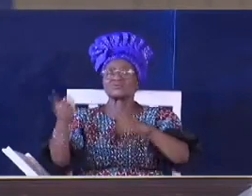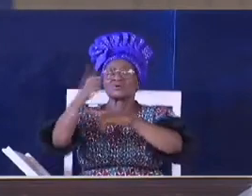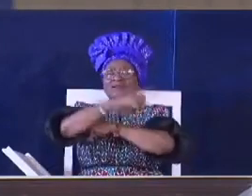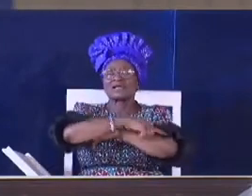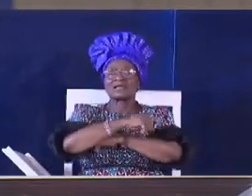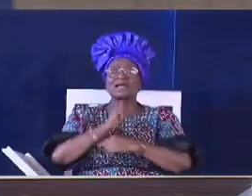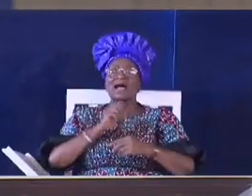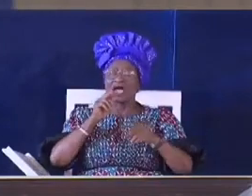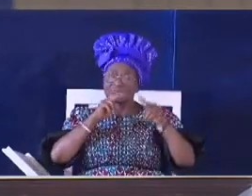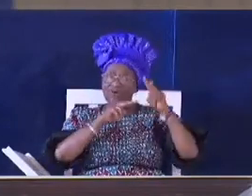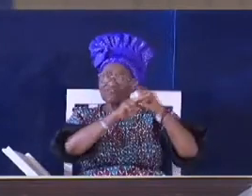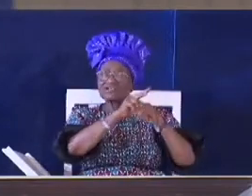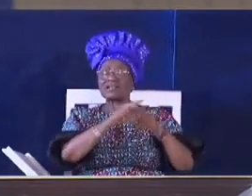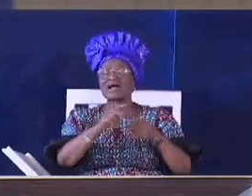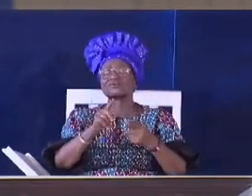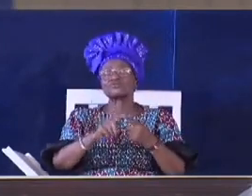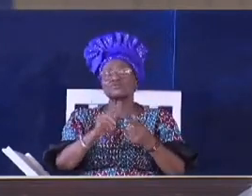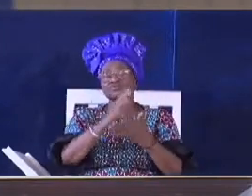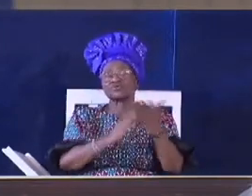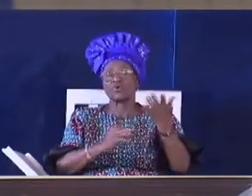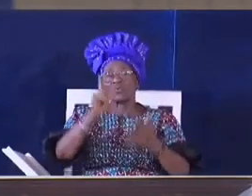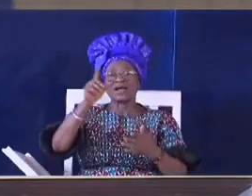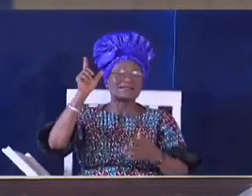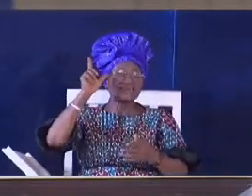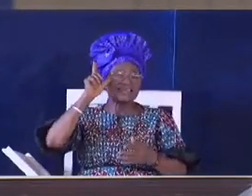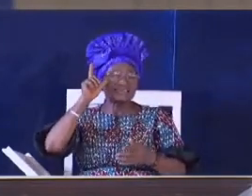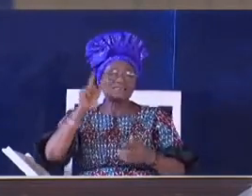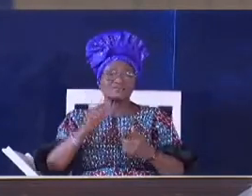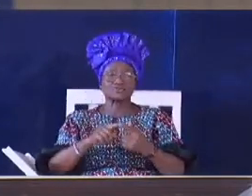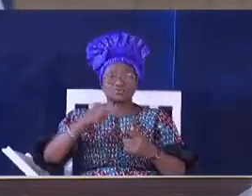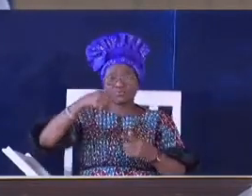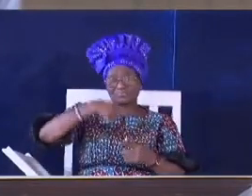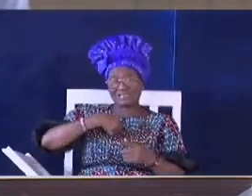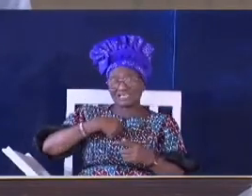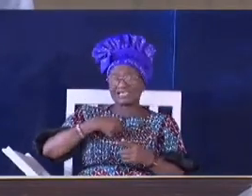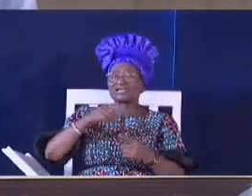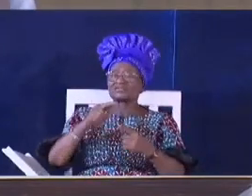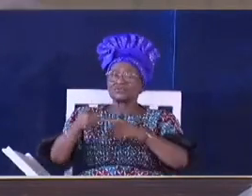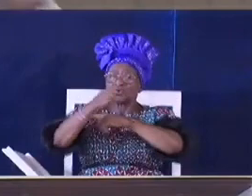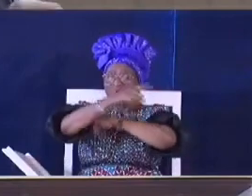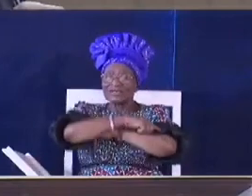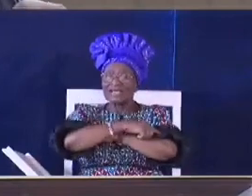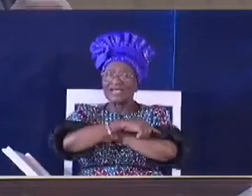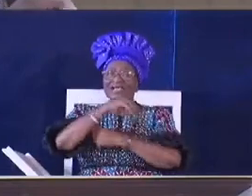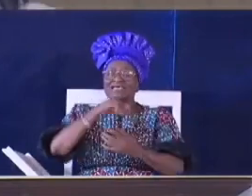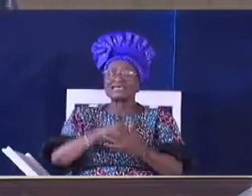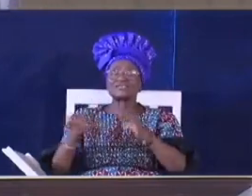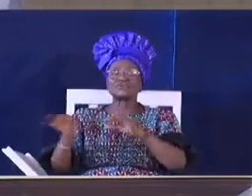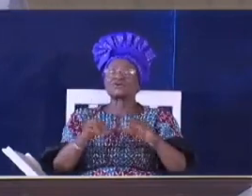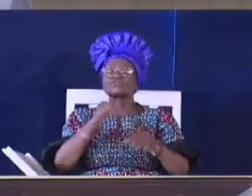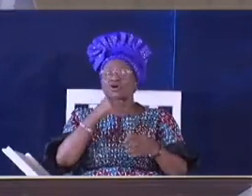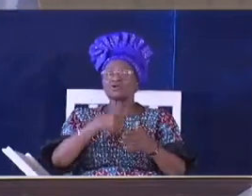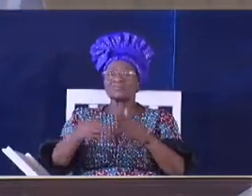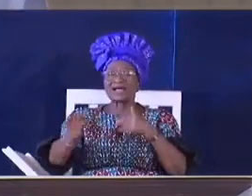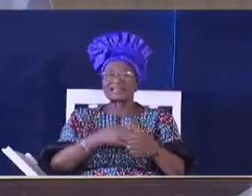I prophesy to somebody listening to me today. It doesn't matter how long you have